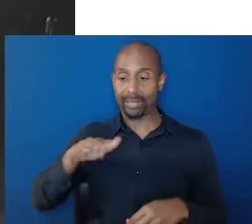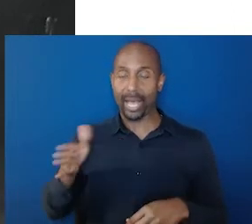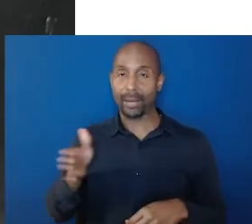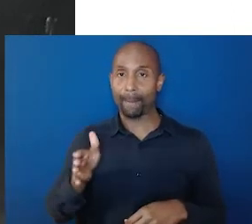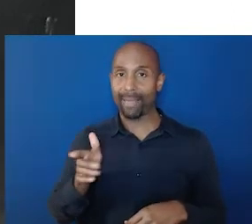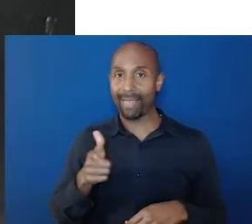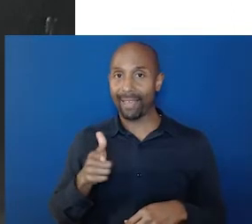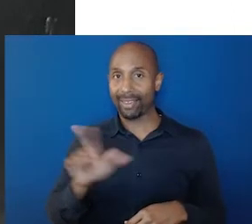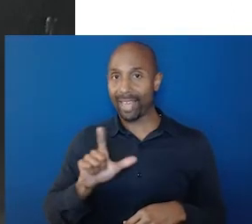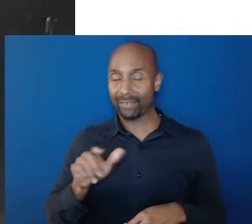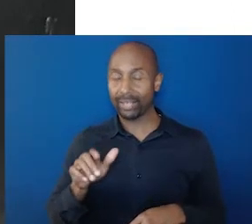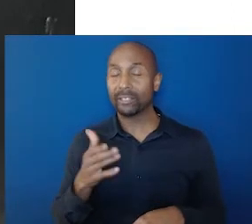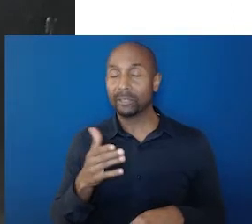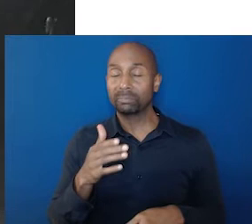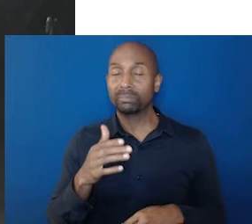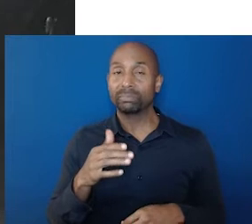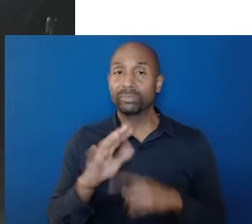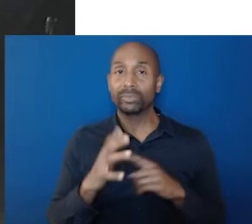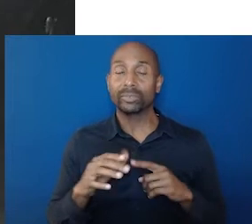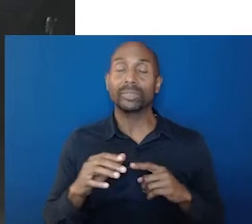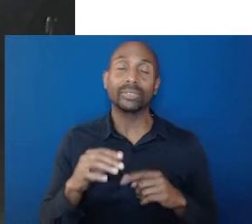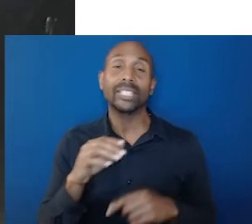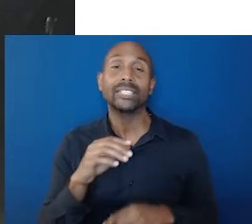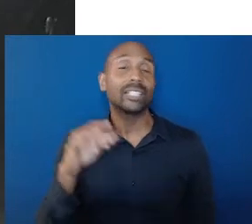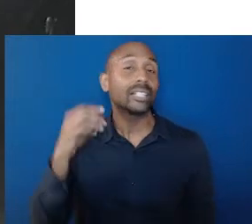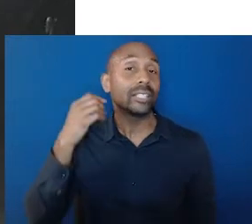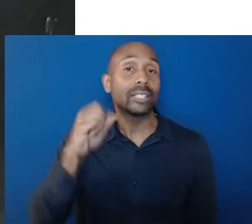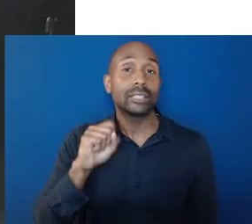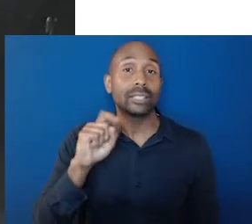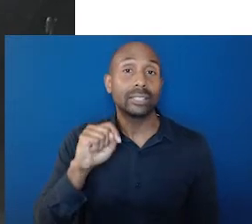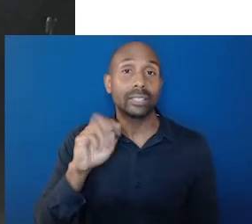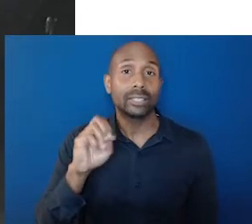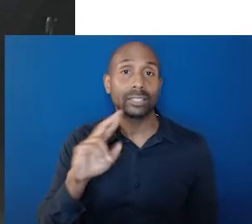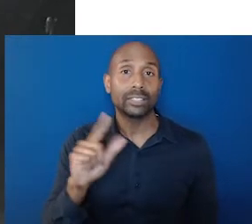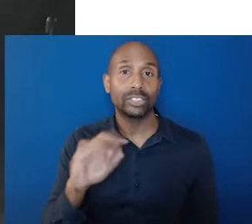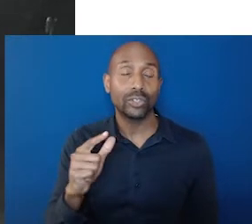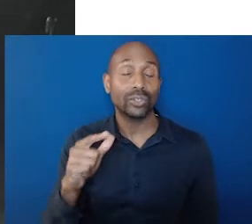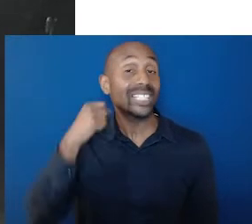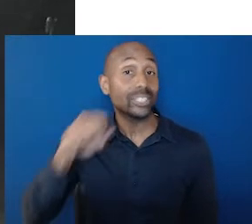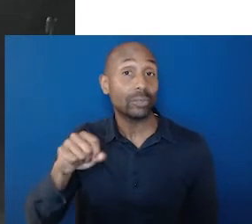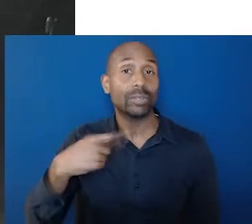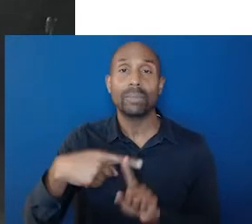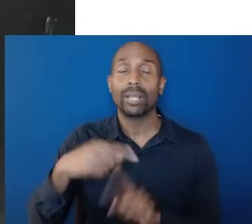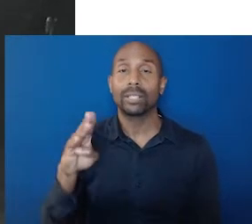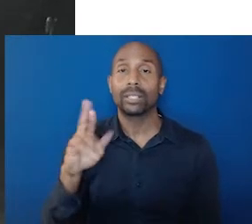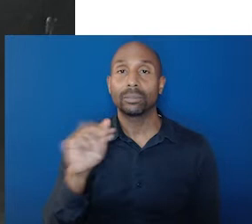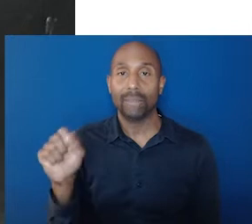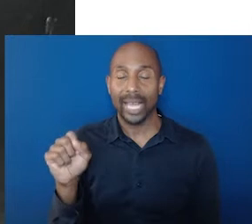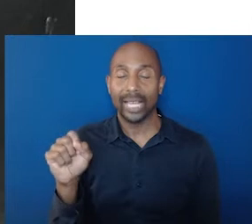And it was really fun to make. It's sterling silver and brass, definitely applying what I learned